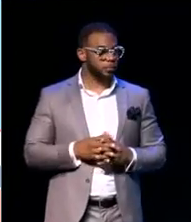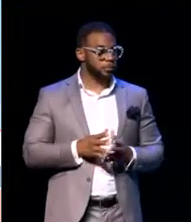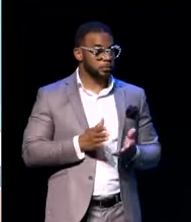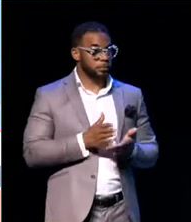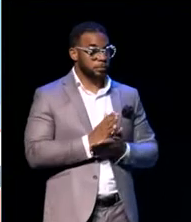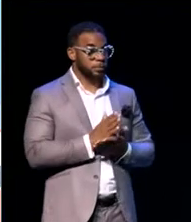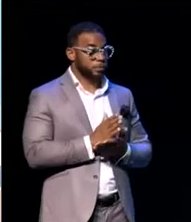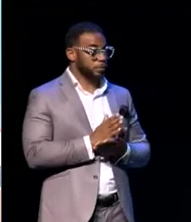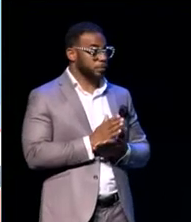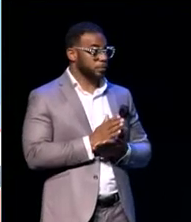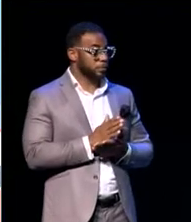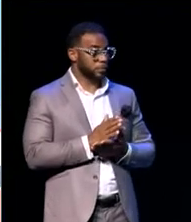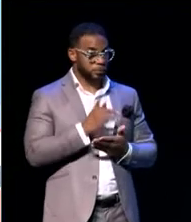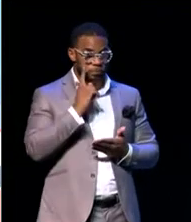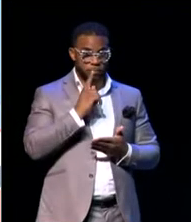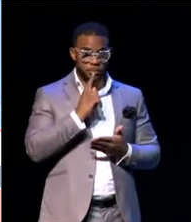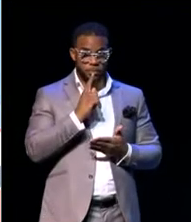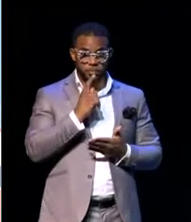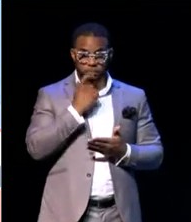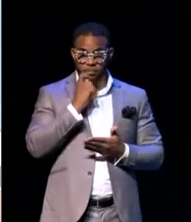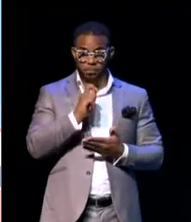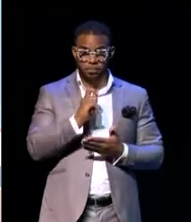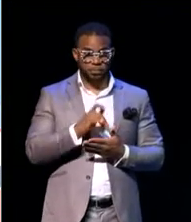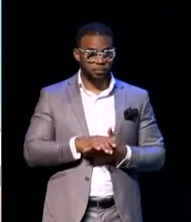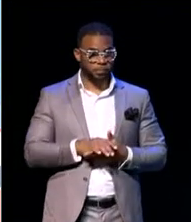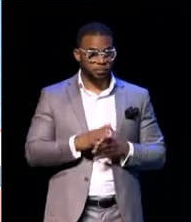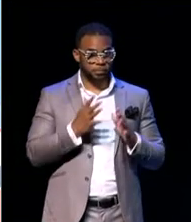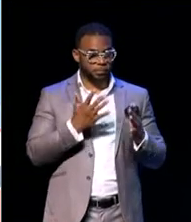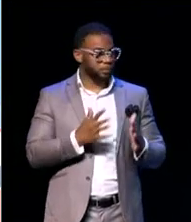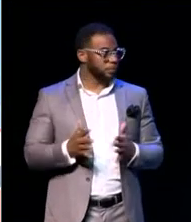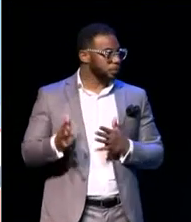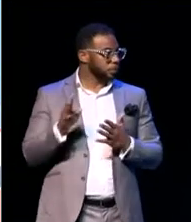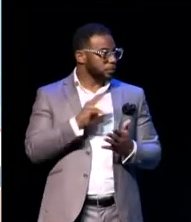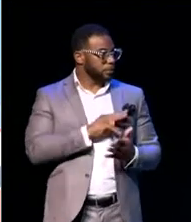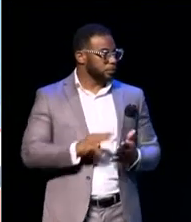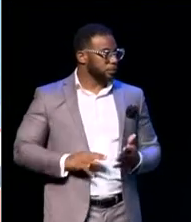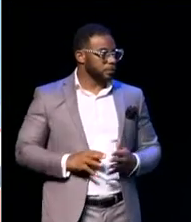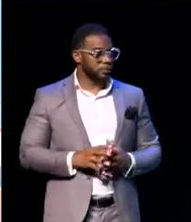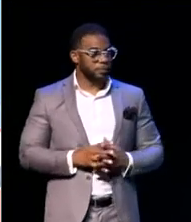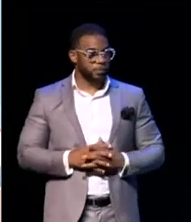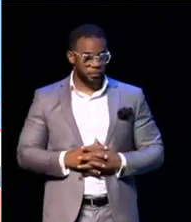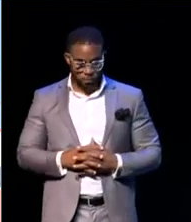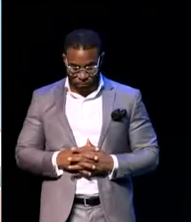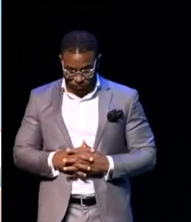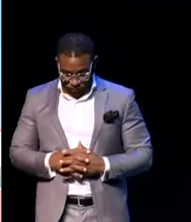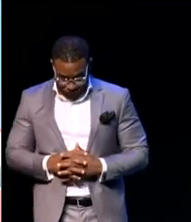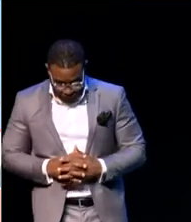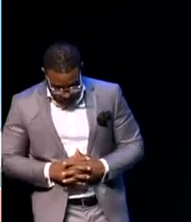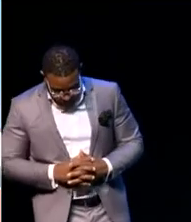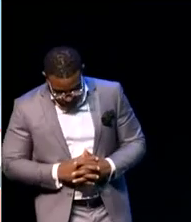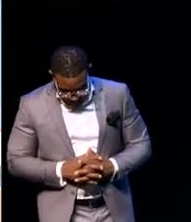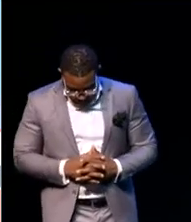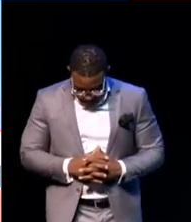All right. I think that's it. Mayor Bowser? You done?